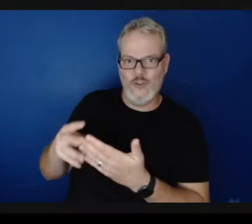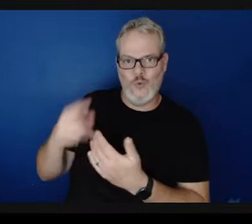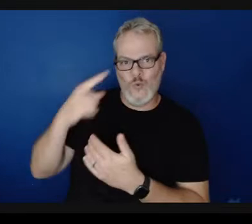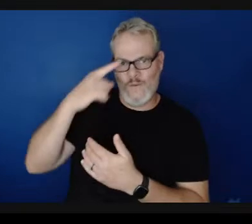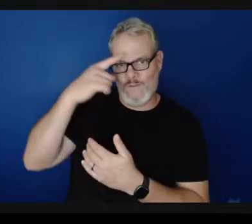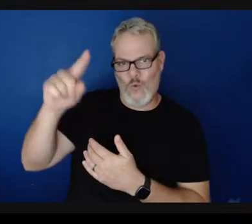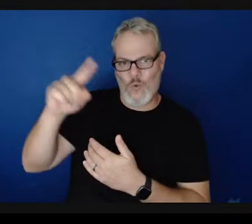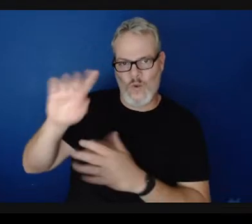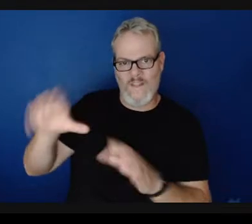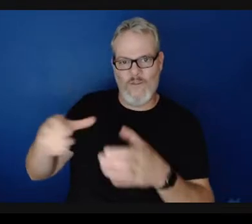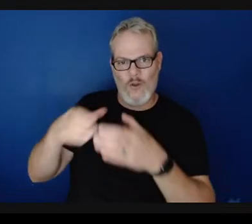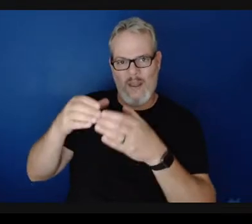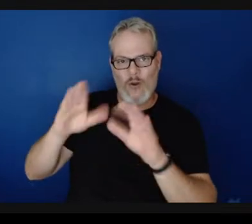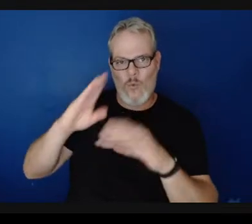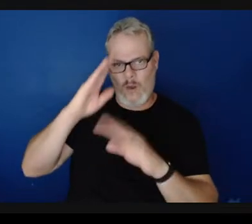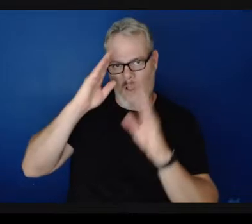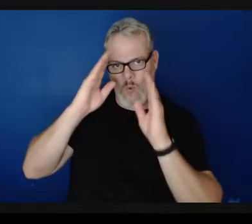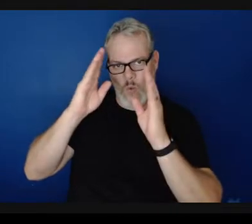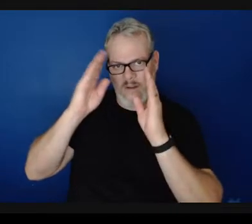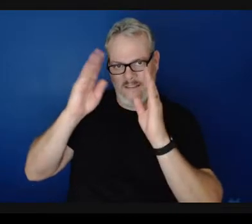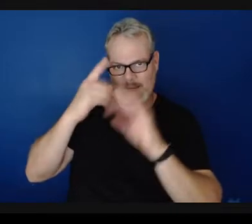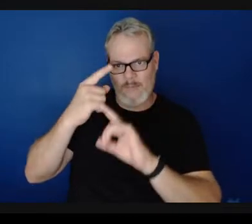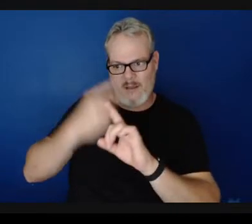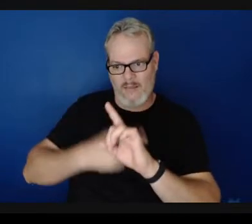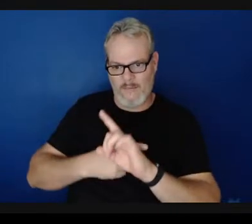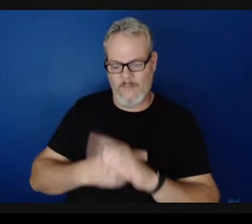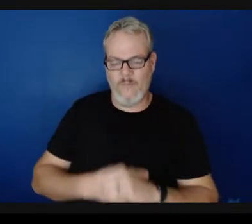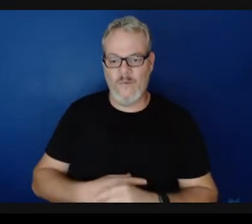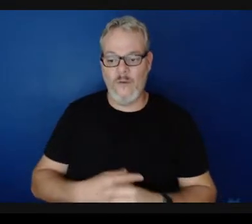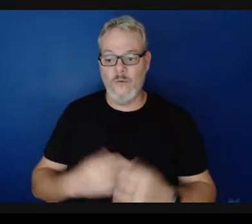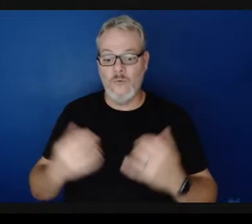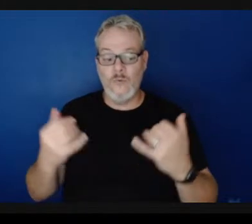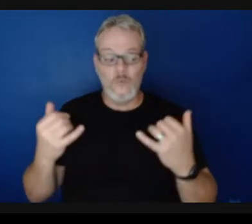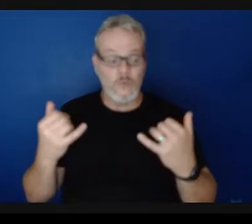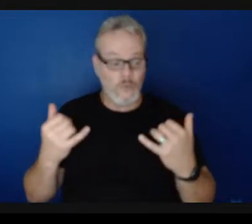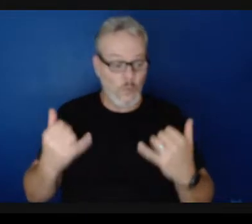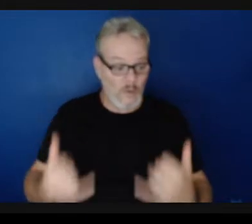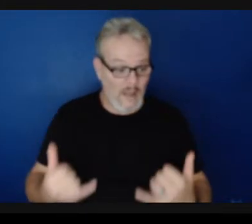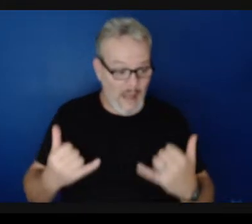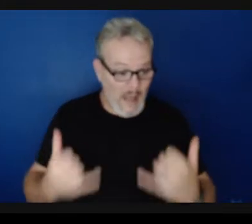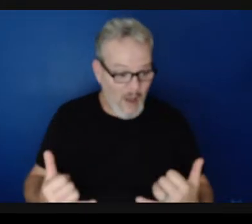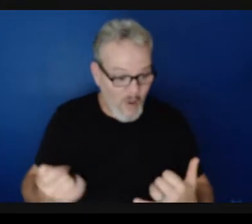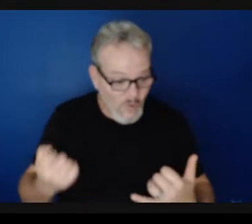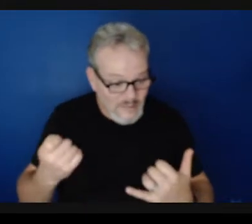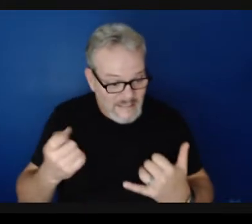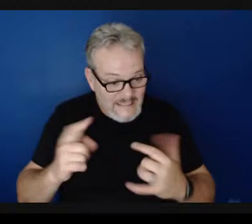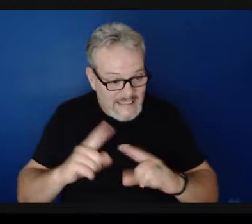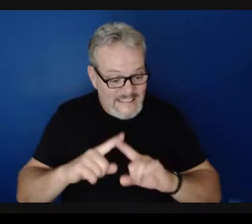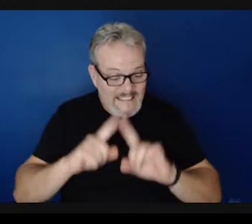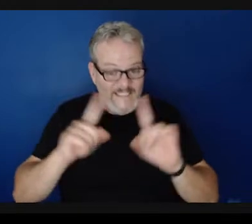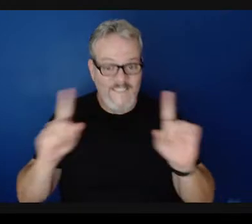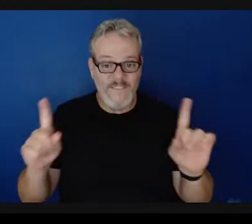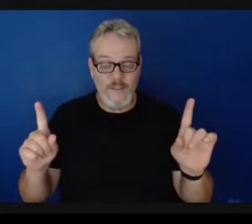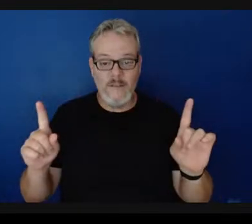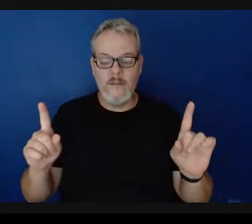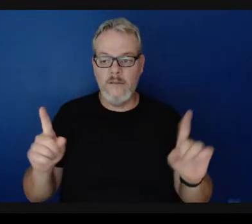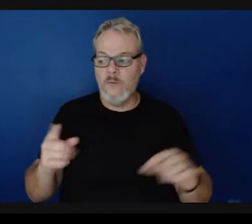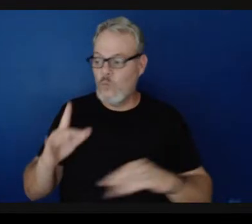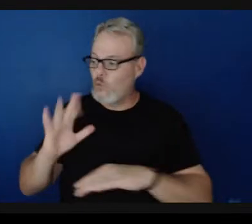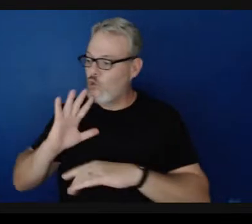Month. So now, in slightly a different order than originally planned, we'll just touch base here on Mauna Loa to